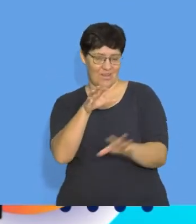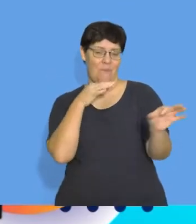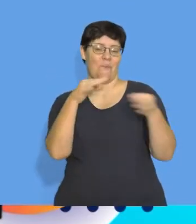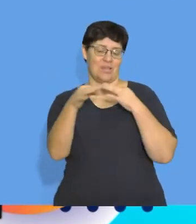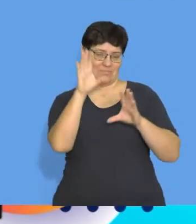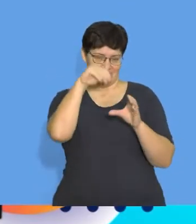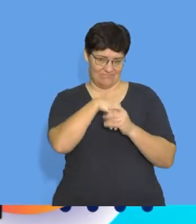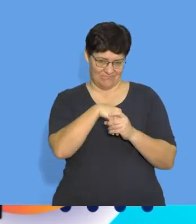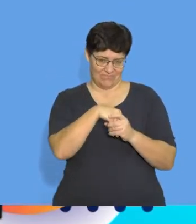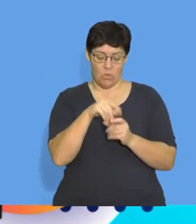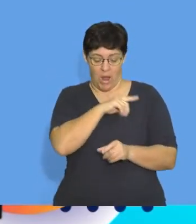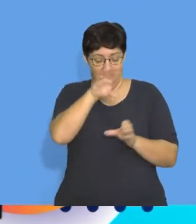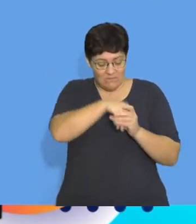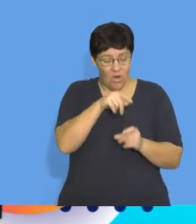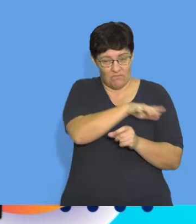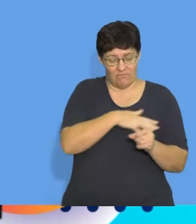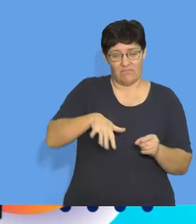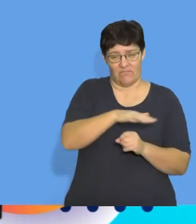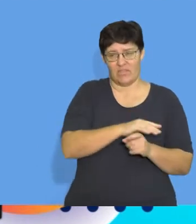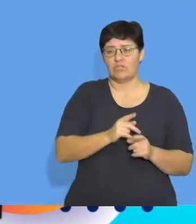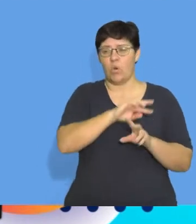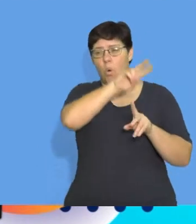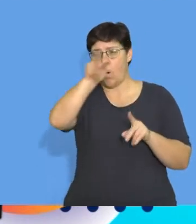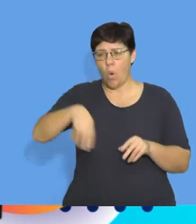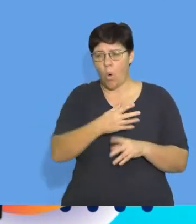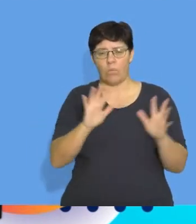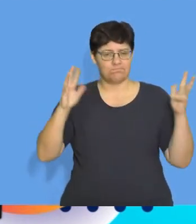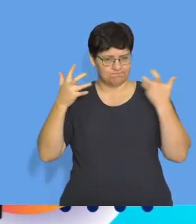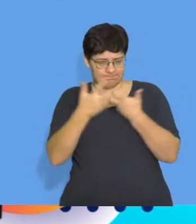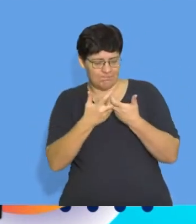of it, okay? And I want to show you how it all works together.